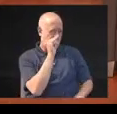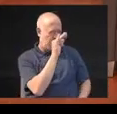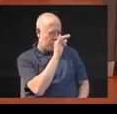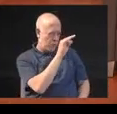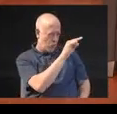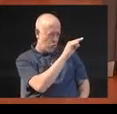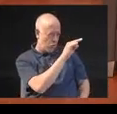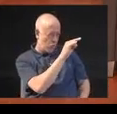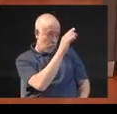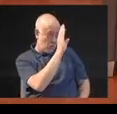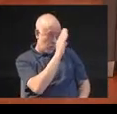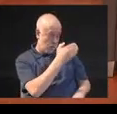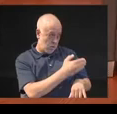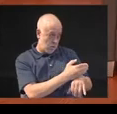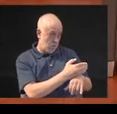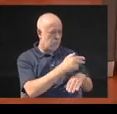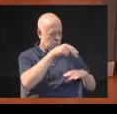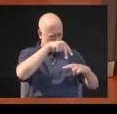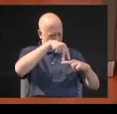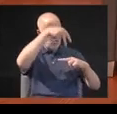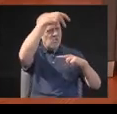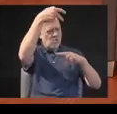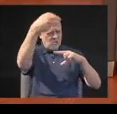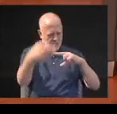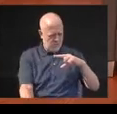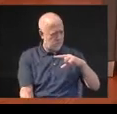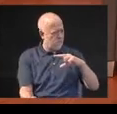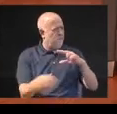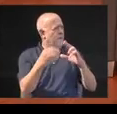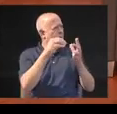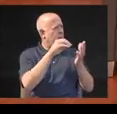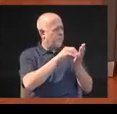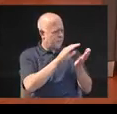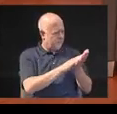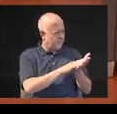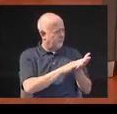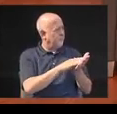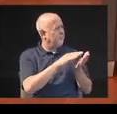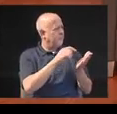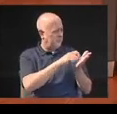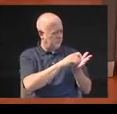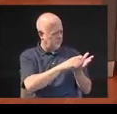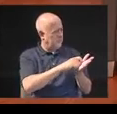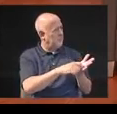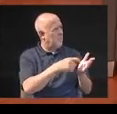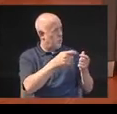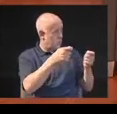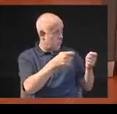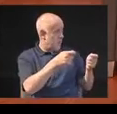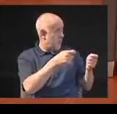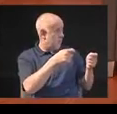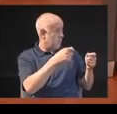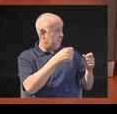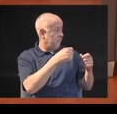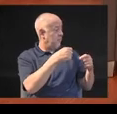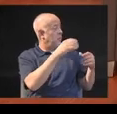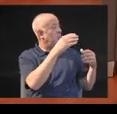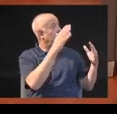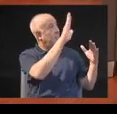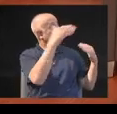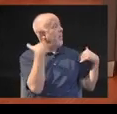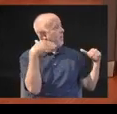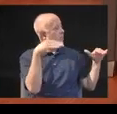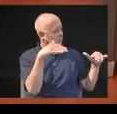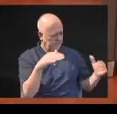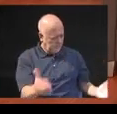he said, "throw yourself down from here. For it is written, he will command his angels concerning you to guard you carefully. They will lift